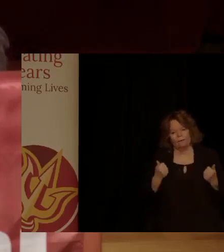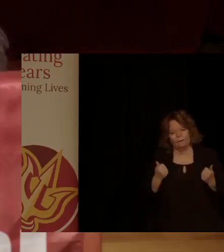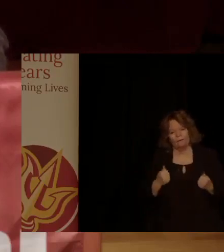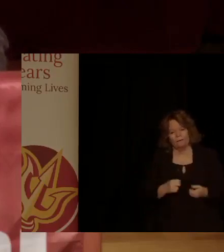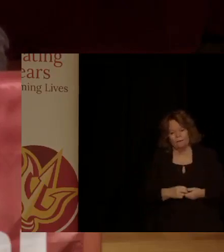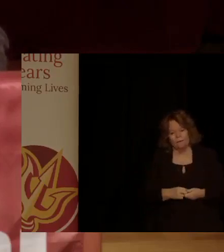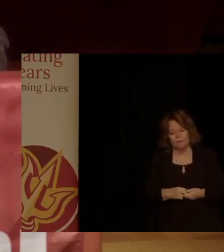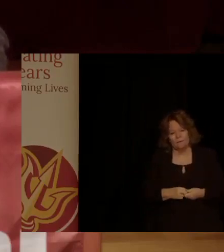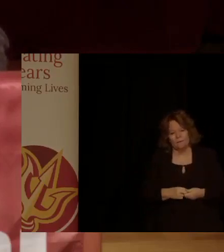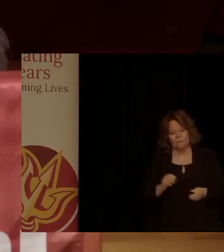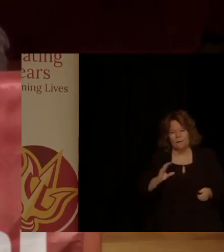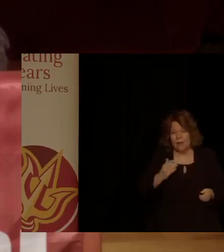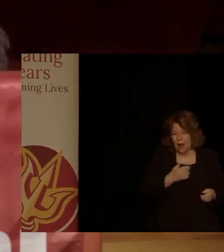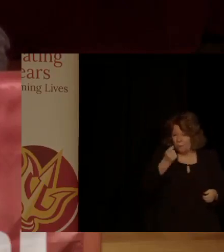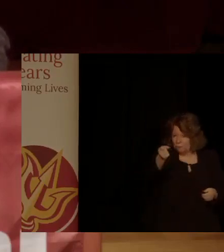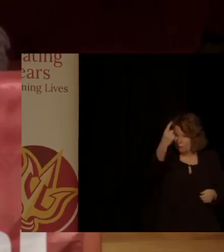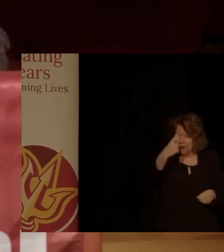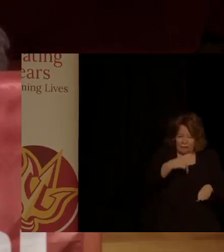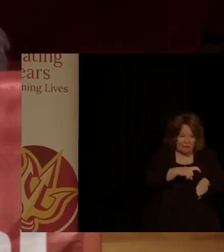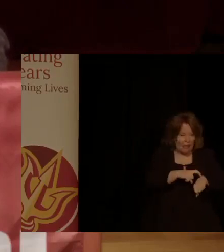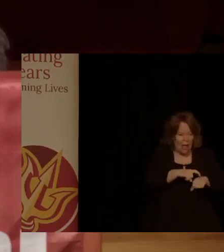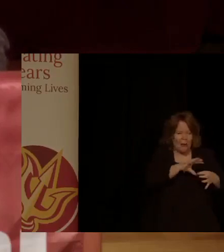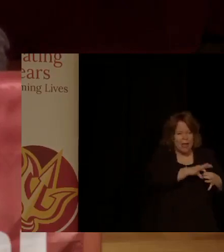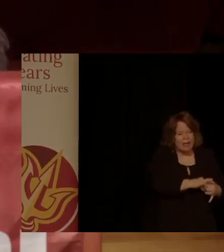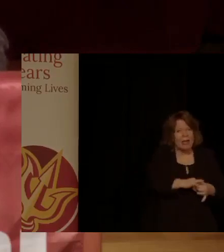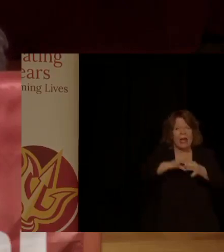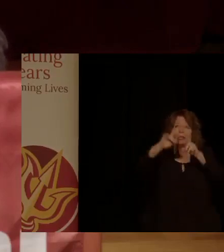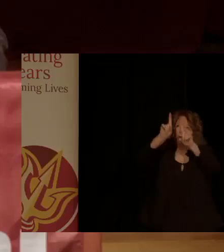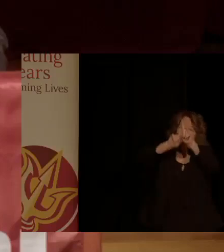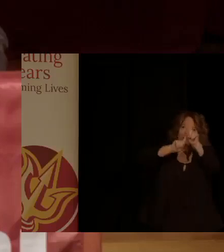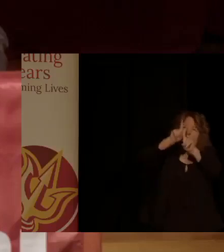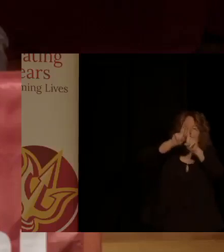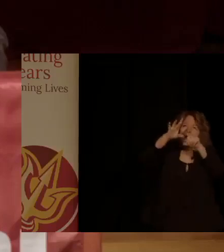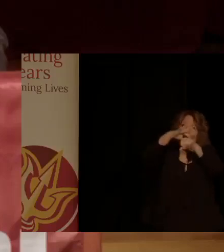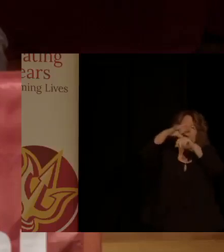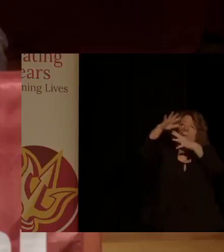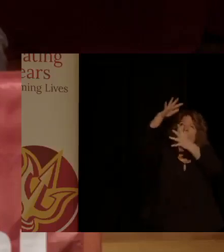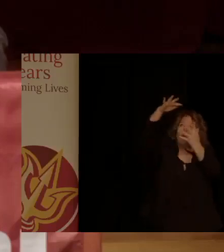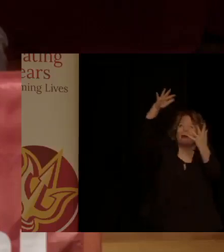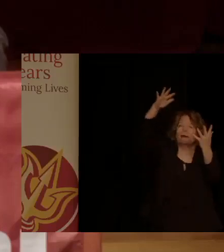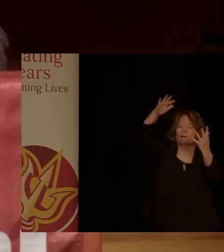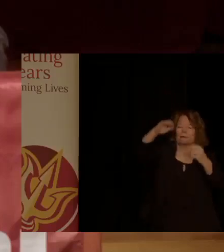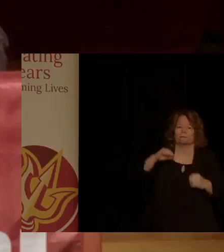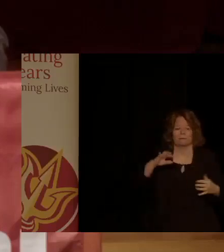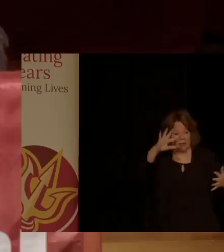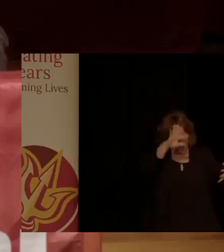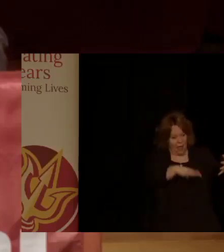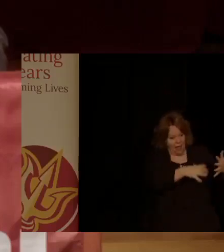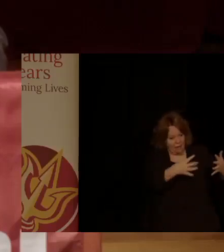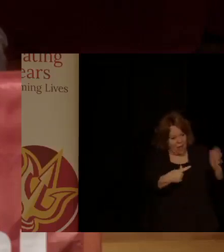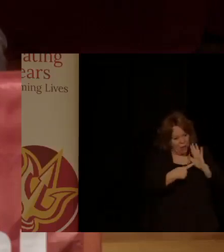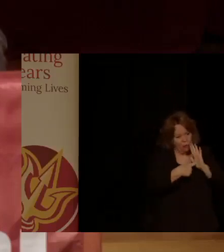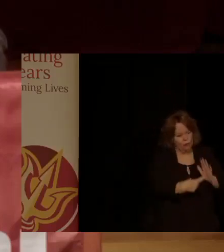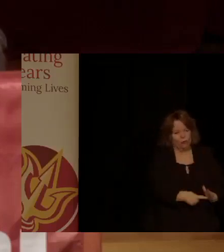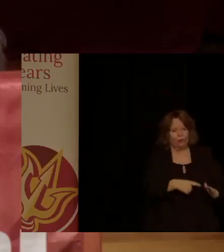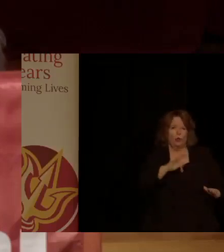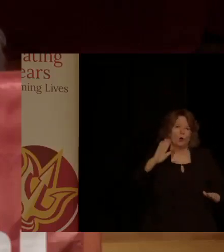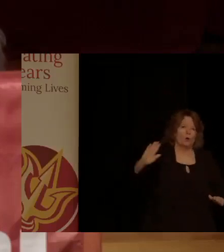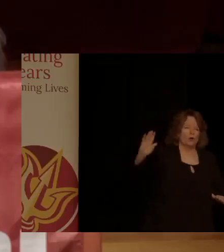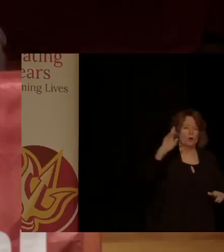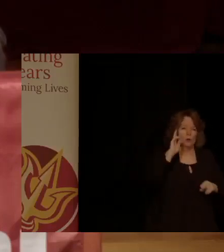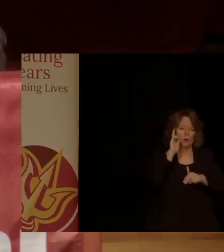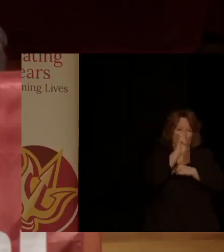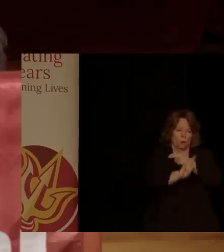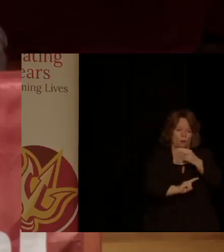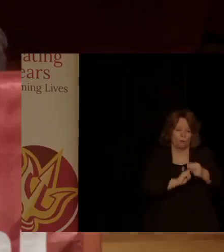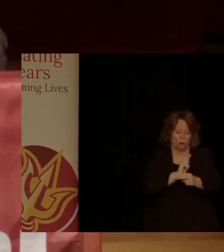Our understanding of time is linked to the stars and planets. Our calendars mark the clockwork of your universe.